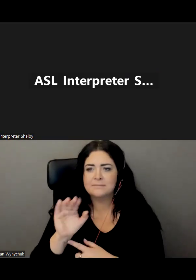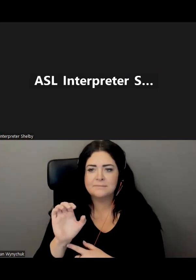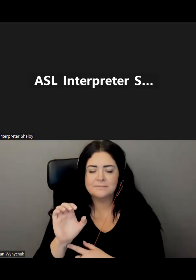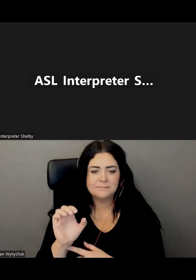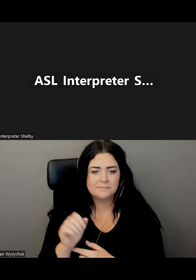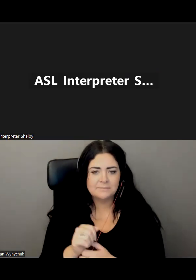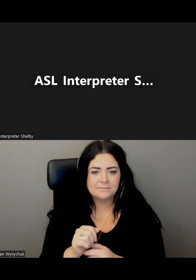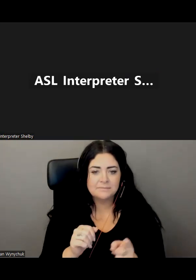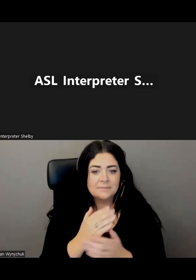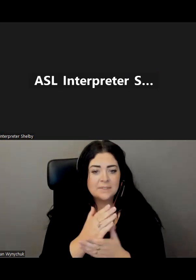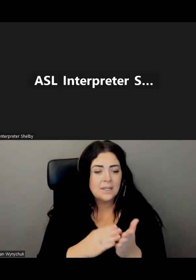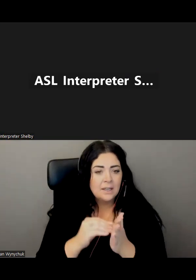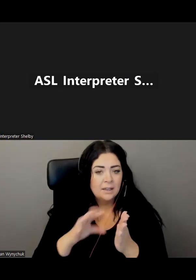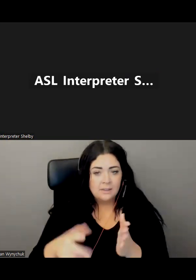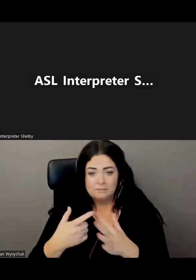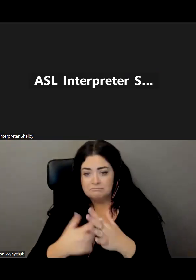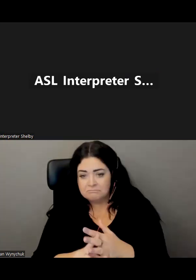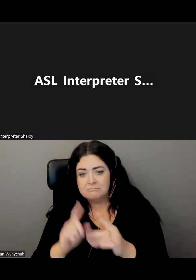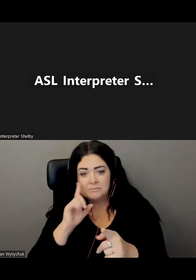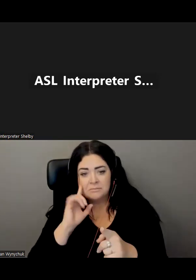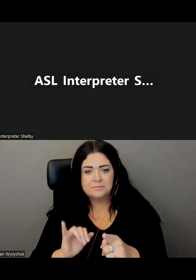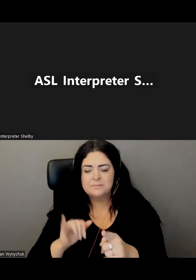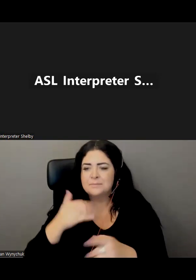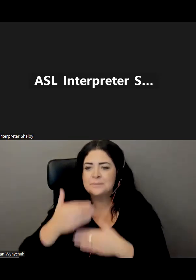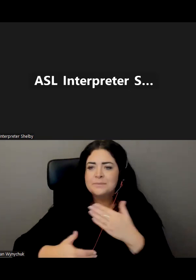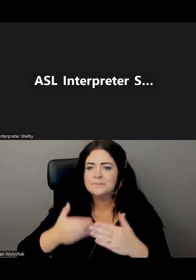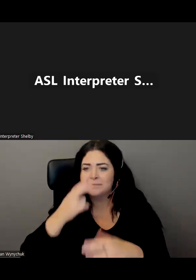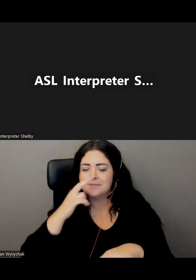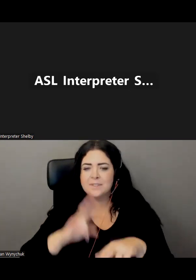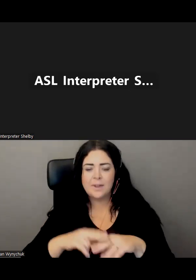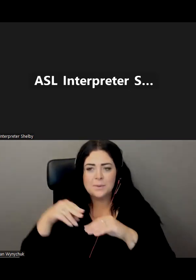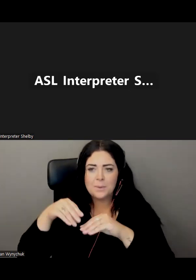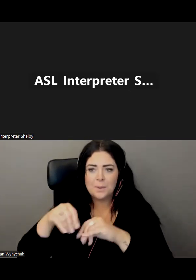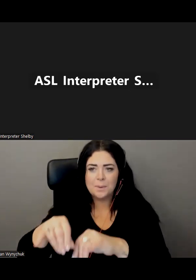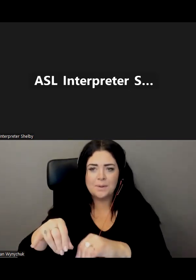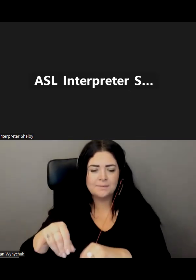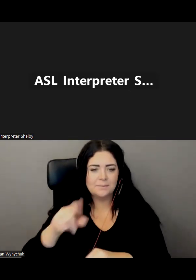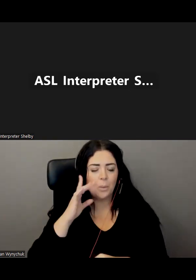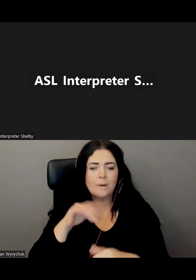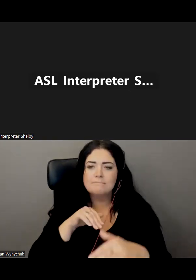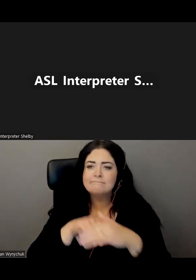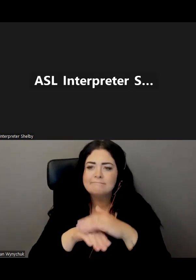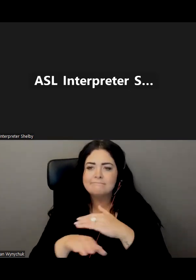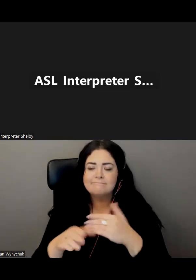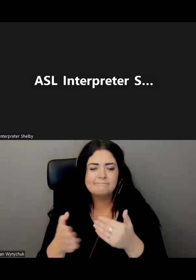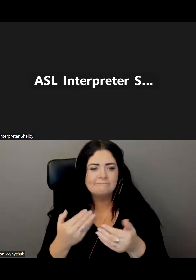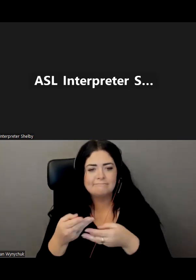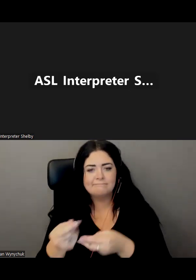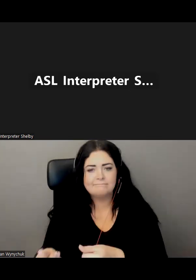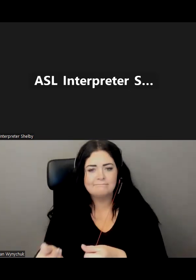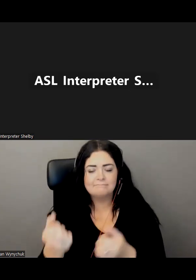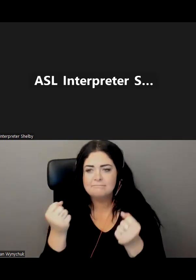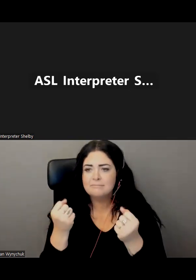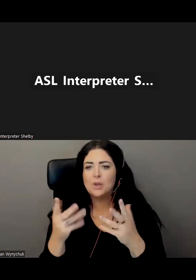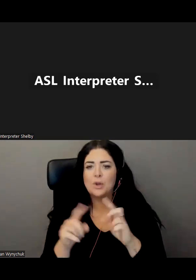We have some students starting out, so it's always really fun getting to plant because it is so accessible. We've done tons